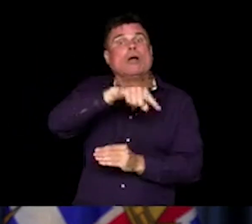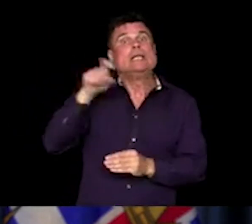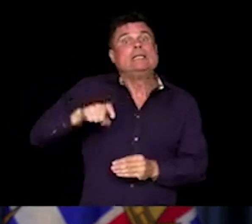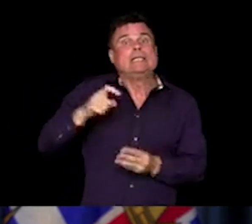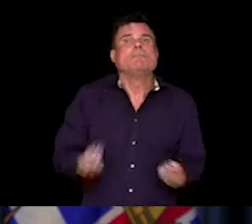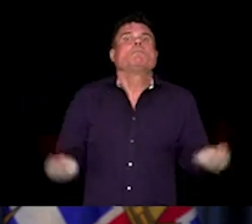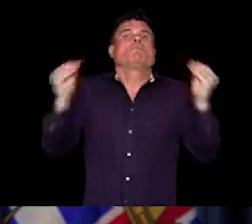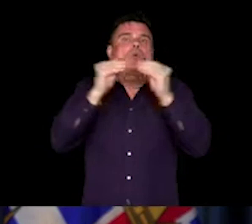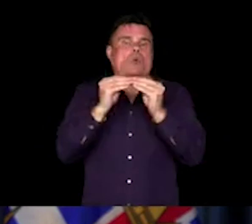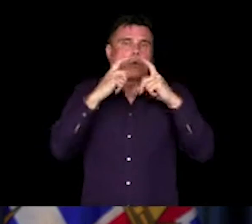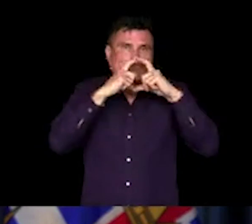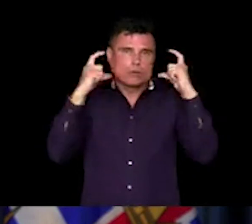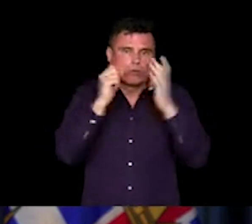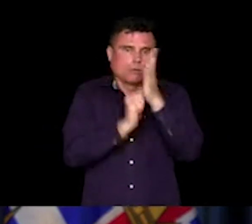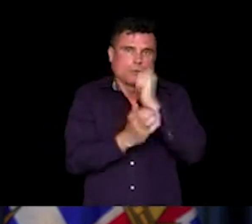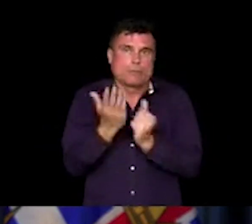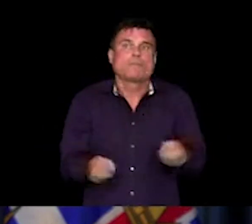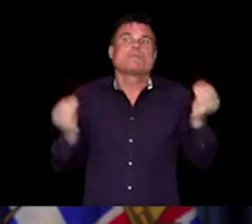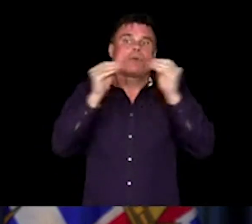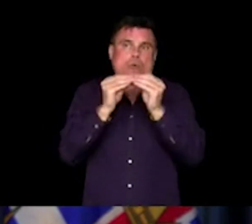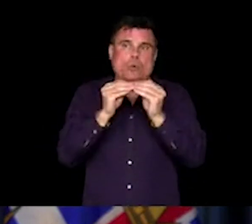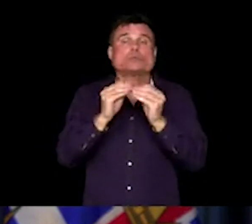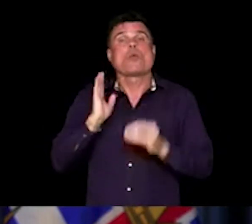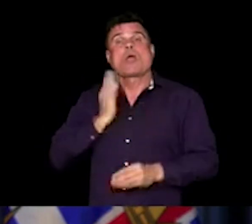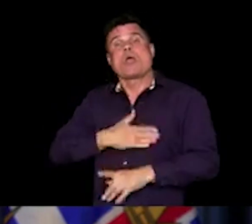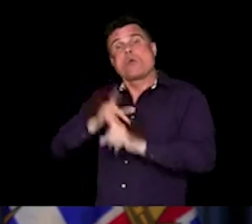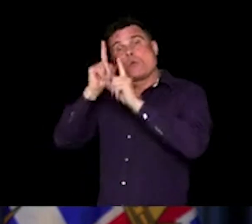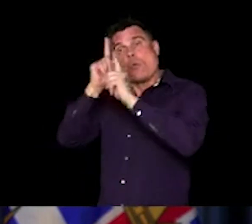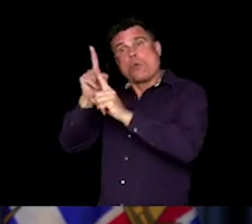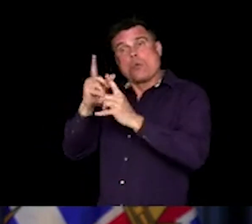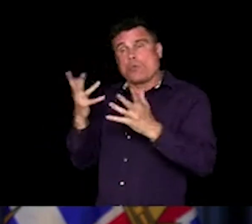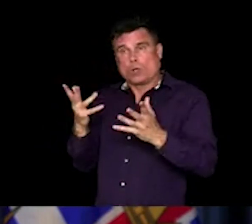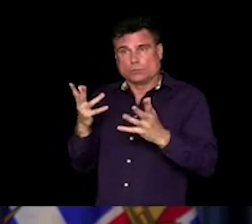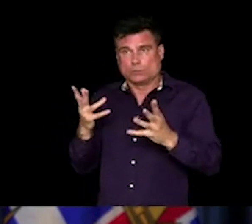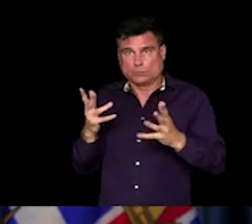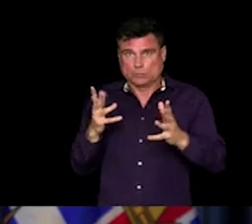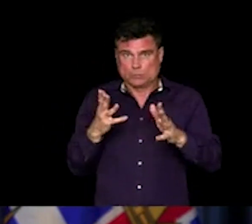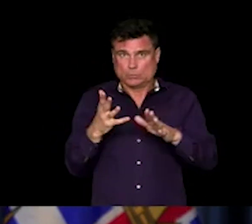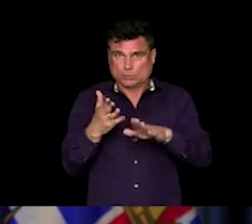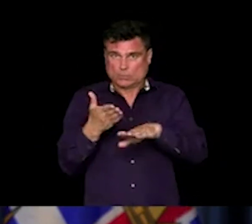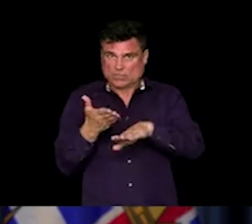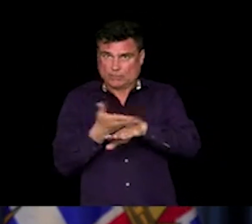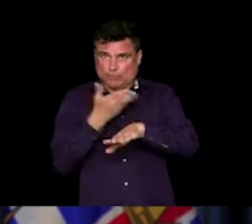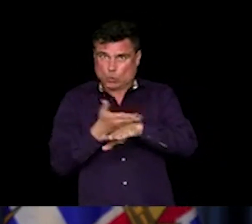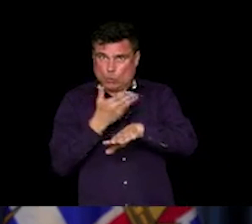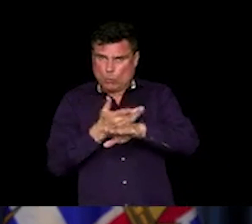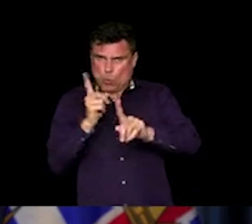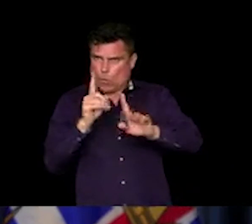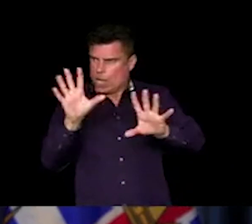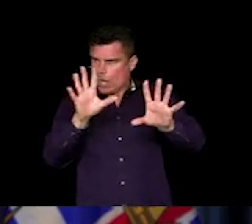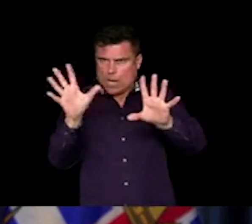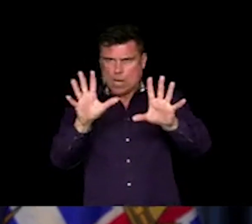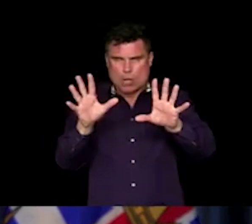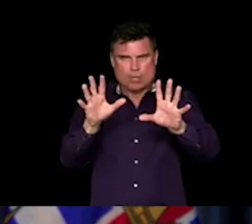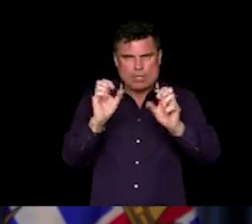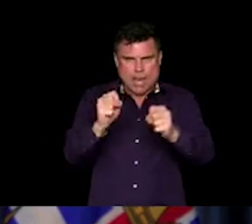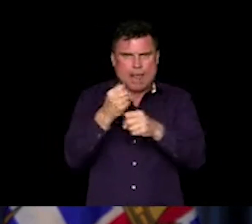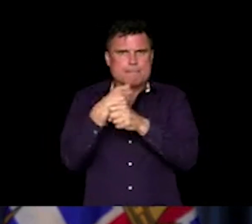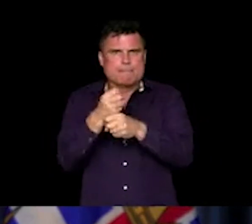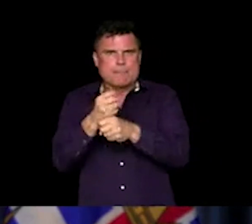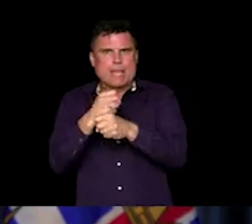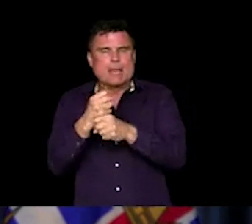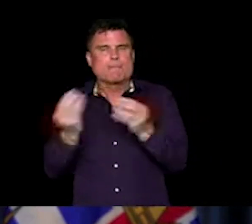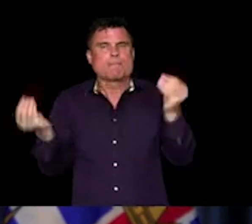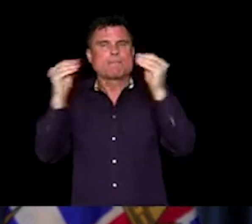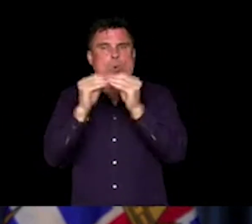Canada, ensuring that we have better domestic supply of PPE, given the disruption to the international market